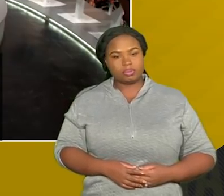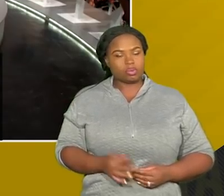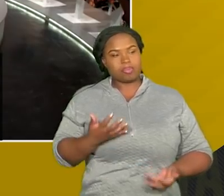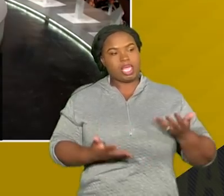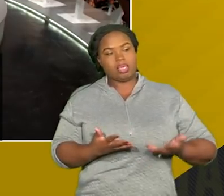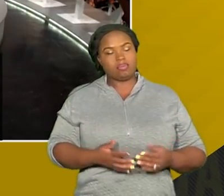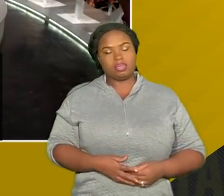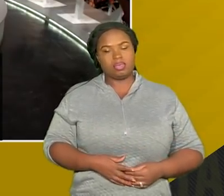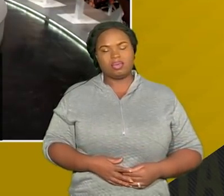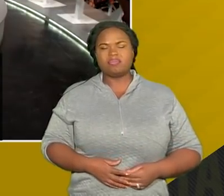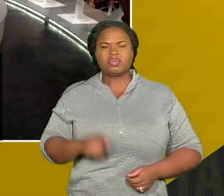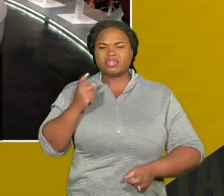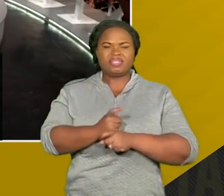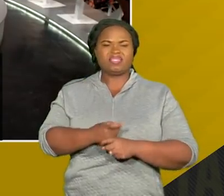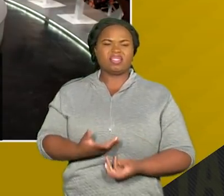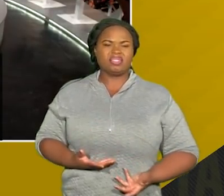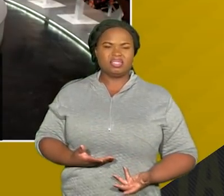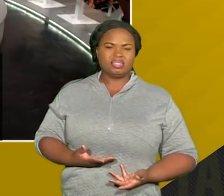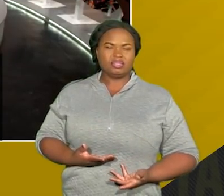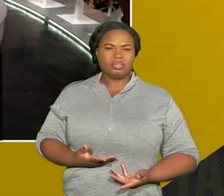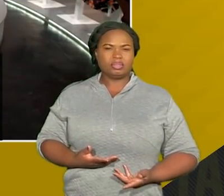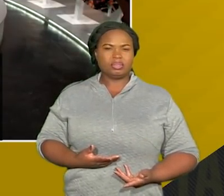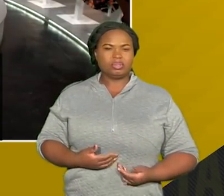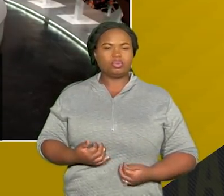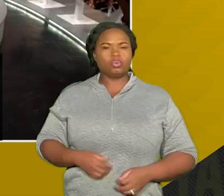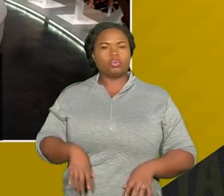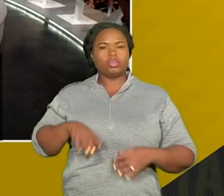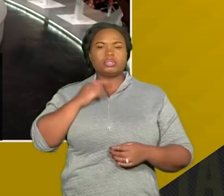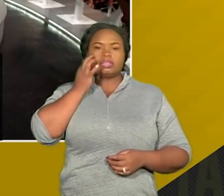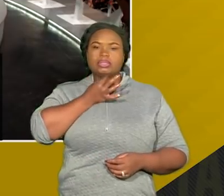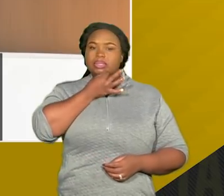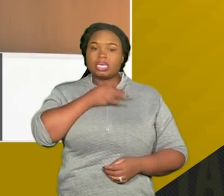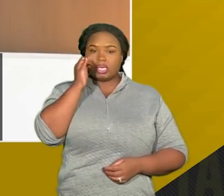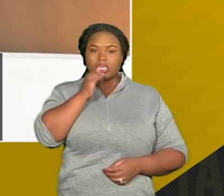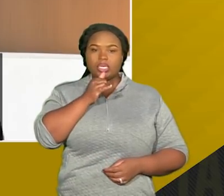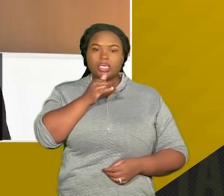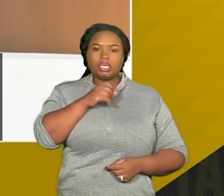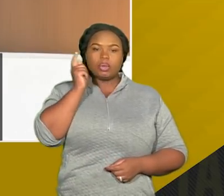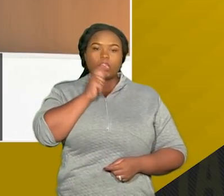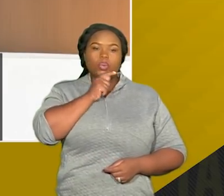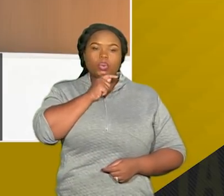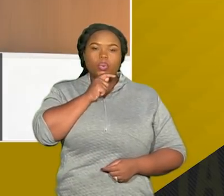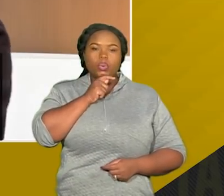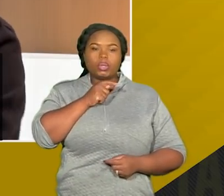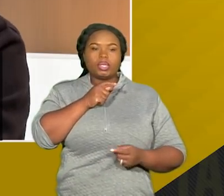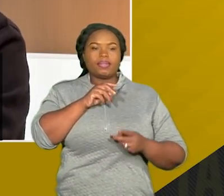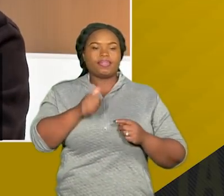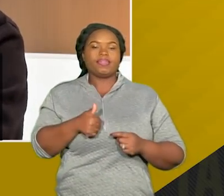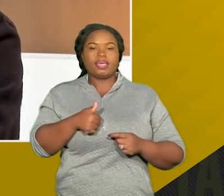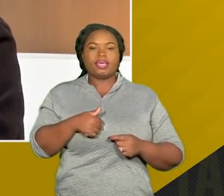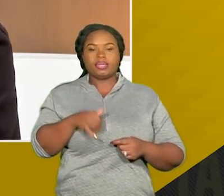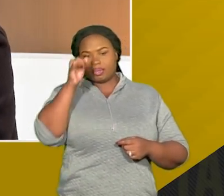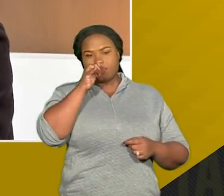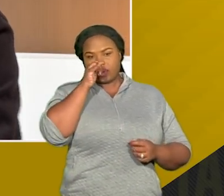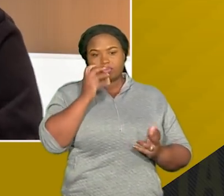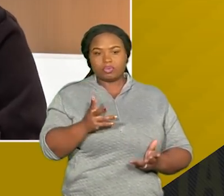So it is very difficult to criminalize witchcraft. And also there is an element of sexism in this talk. For